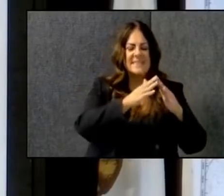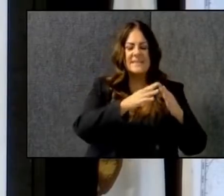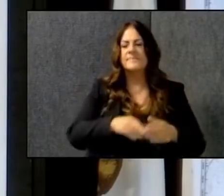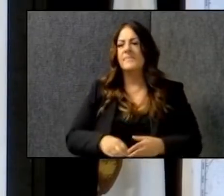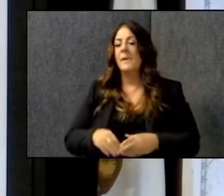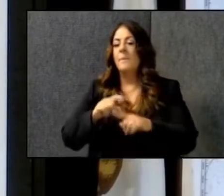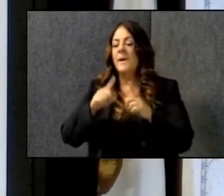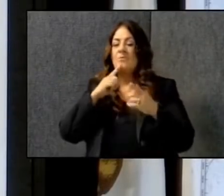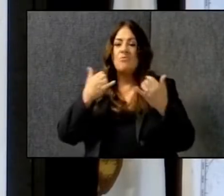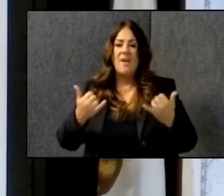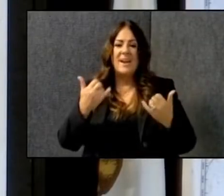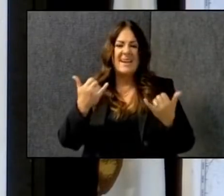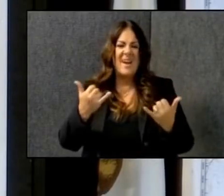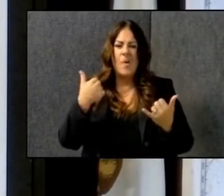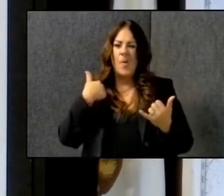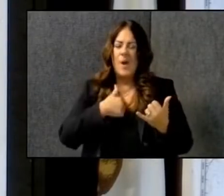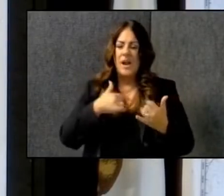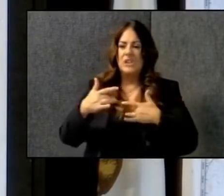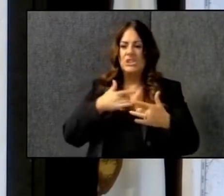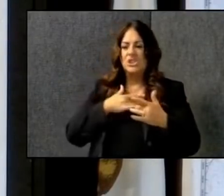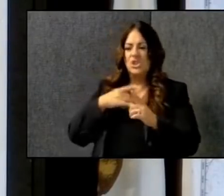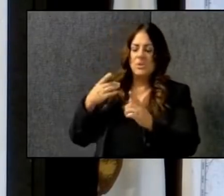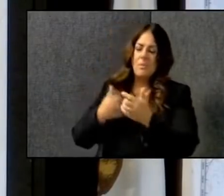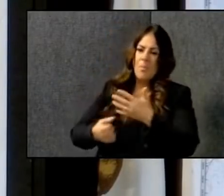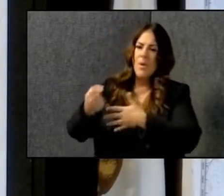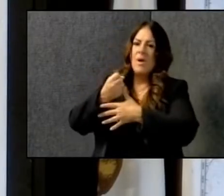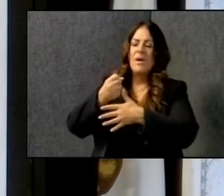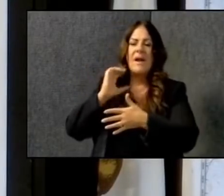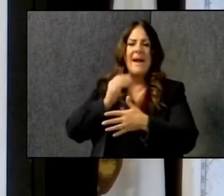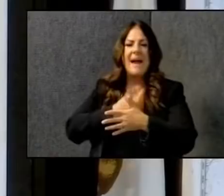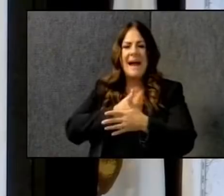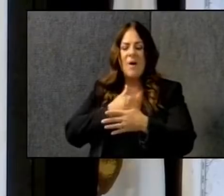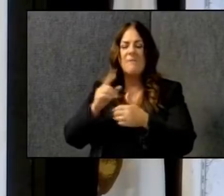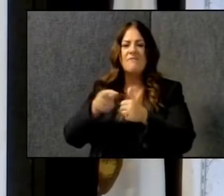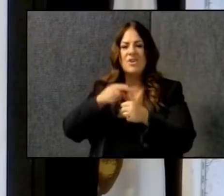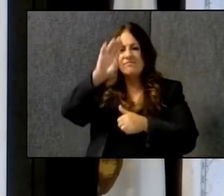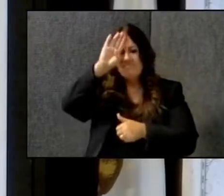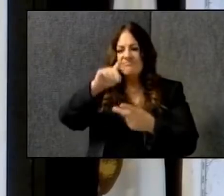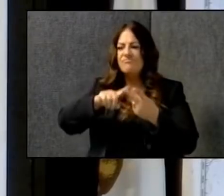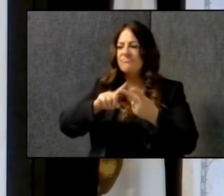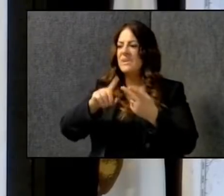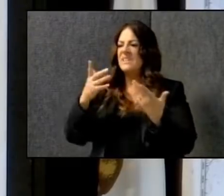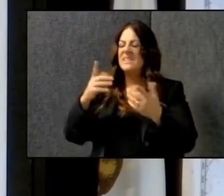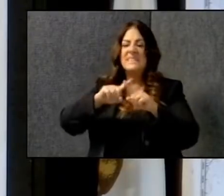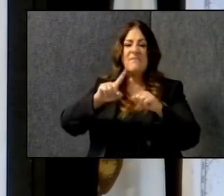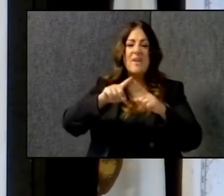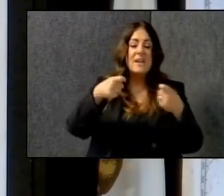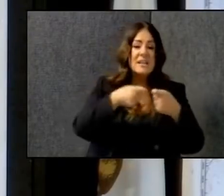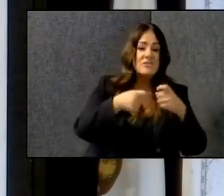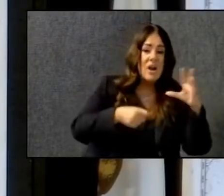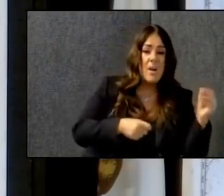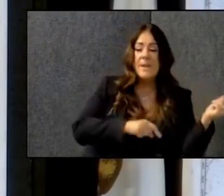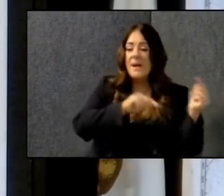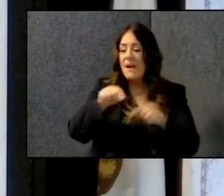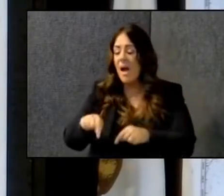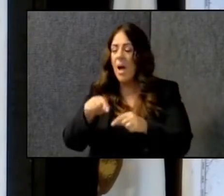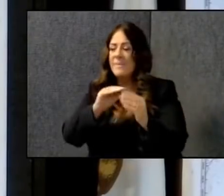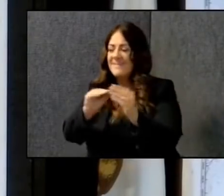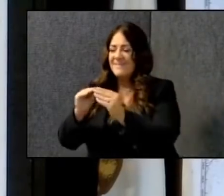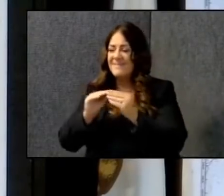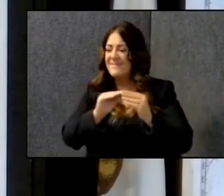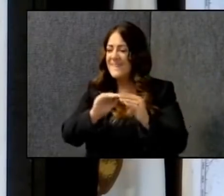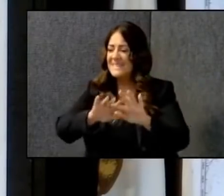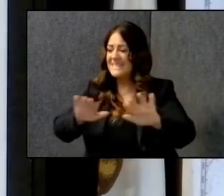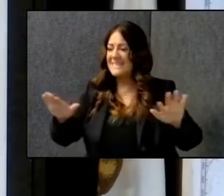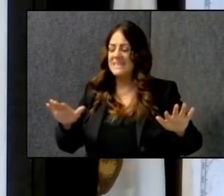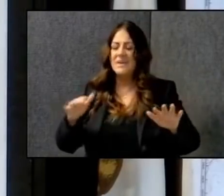because of the safety issues for our responders working in there, for our cooperators and our utility companies working in there, and for the safety issues with the public